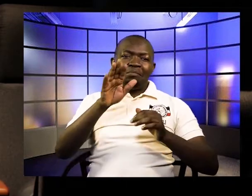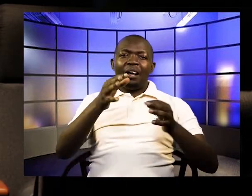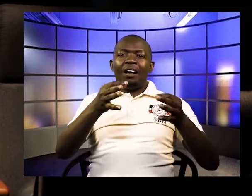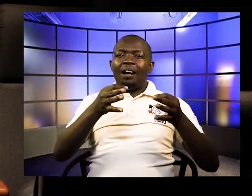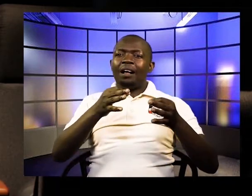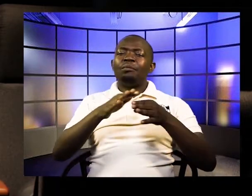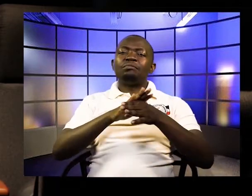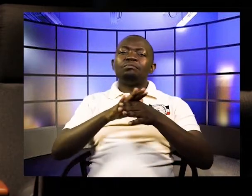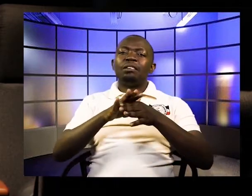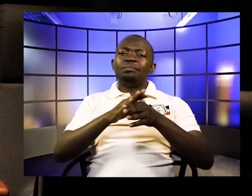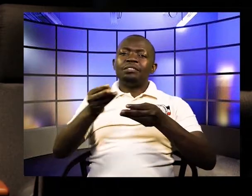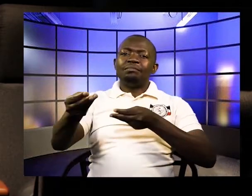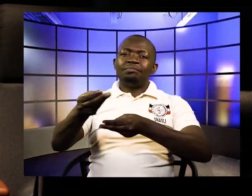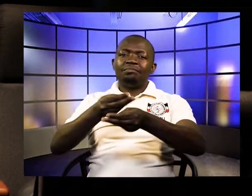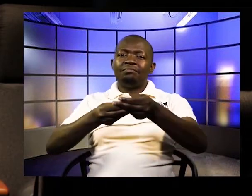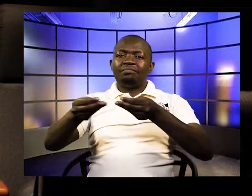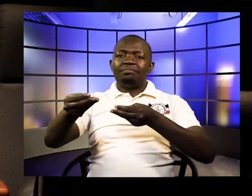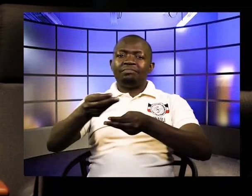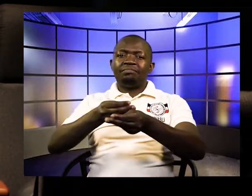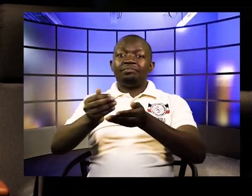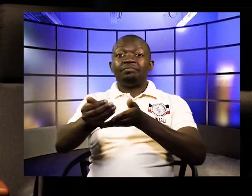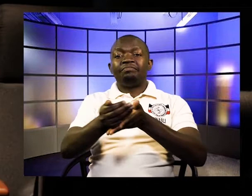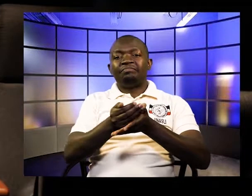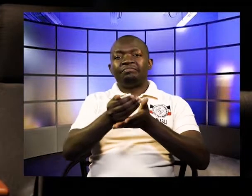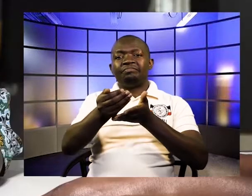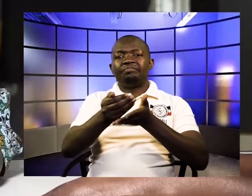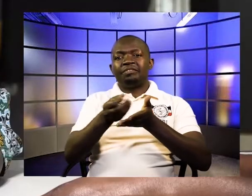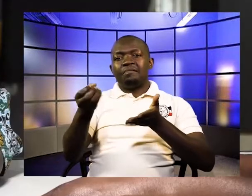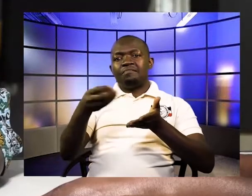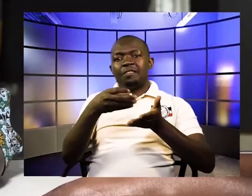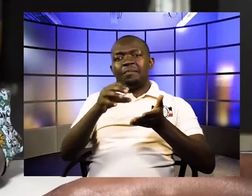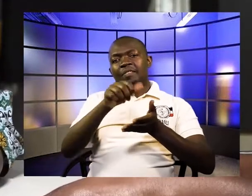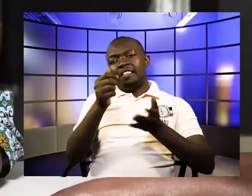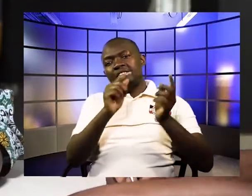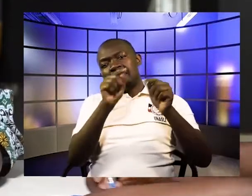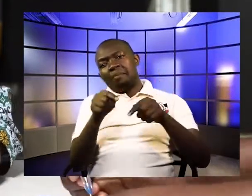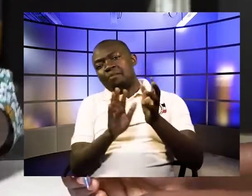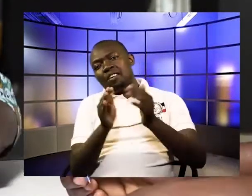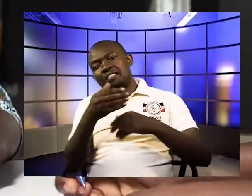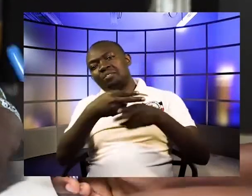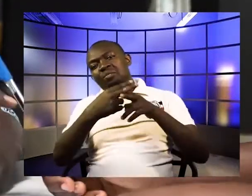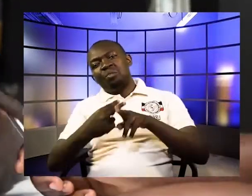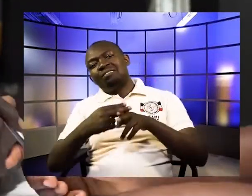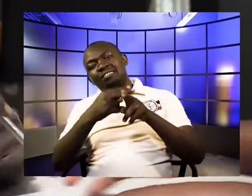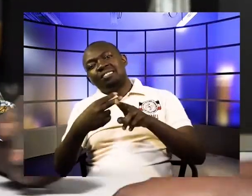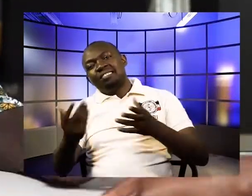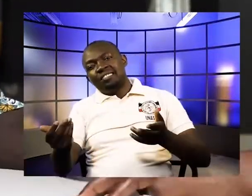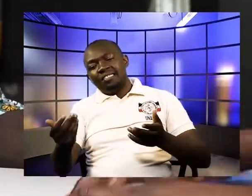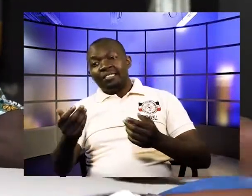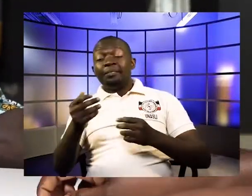were very busy. They kept saving. Others were coming to access loans. So